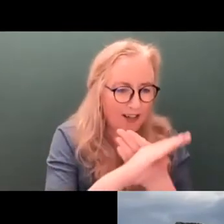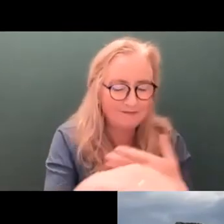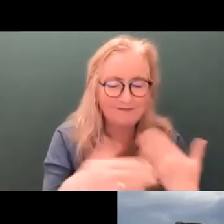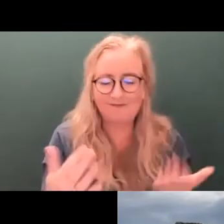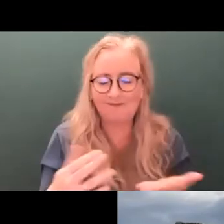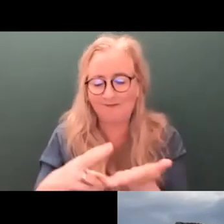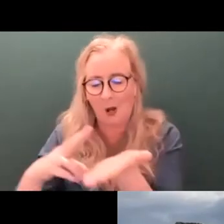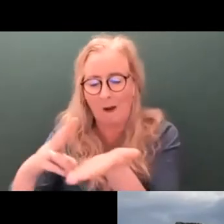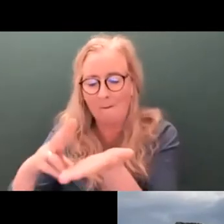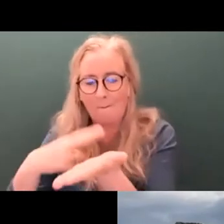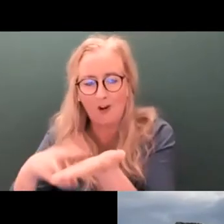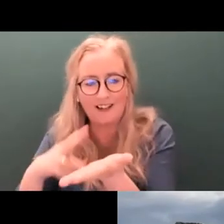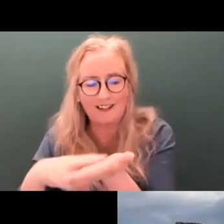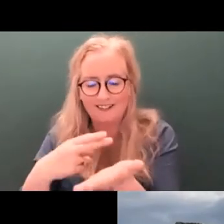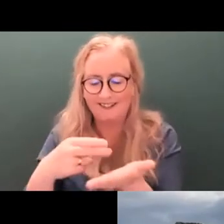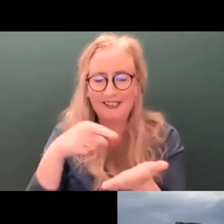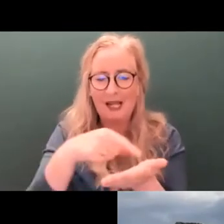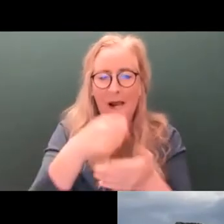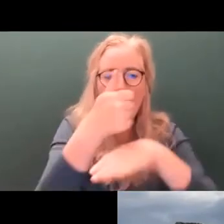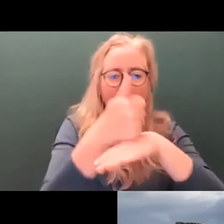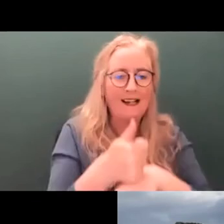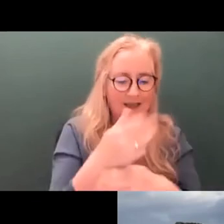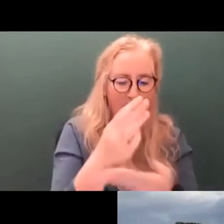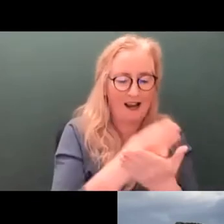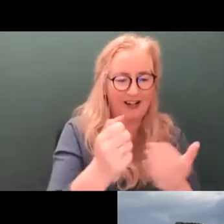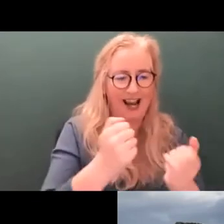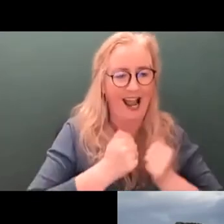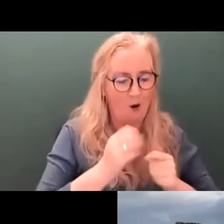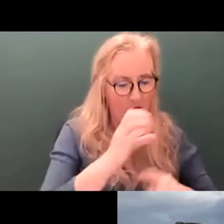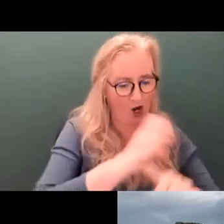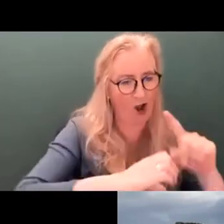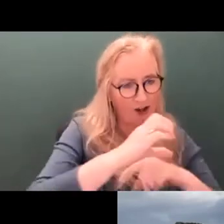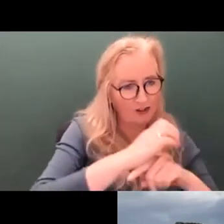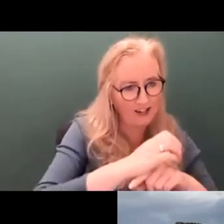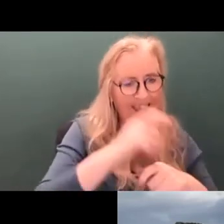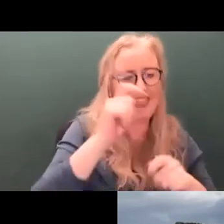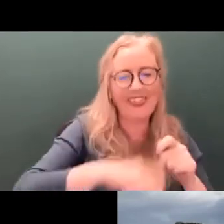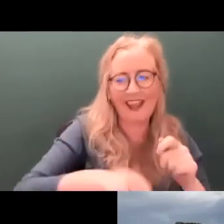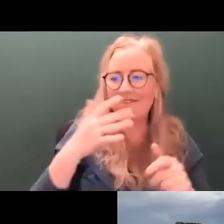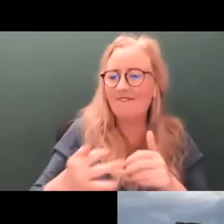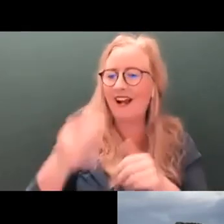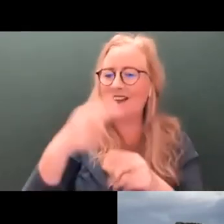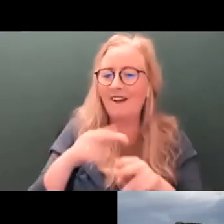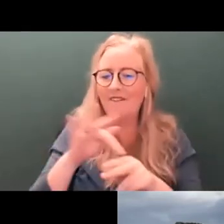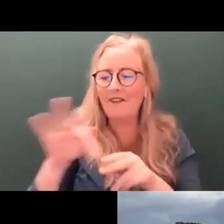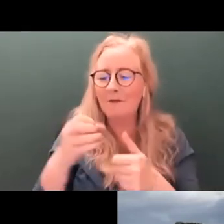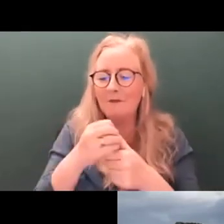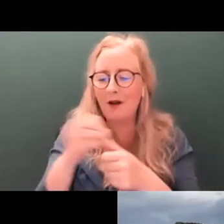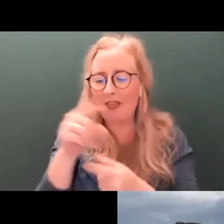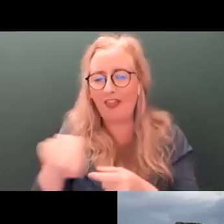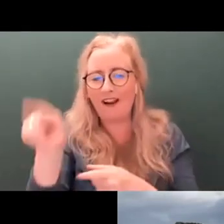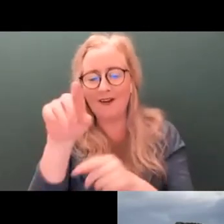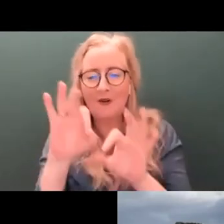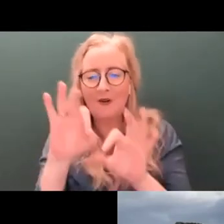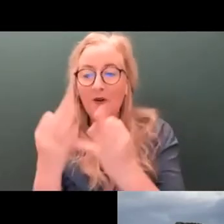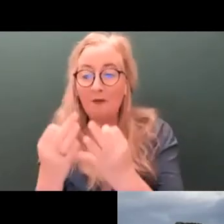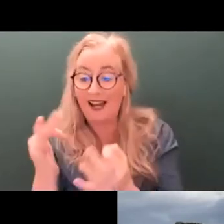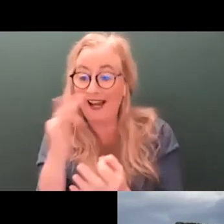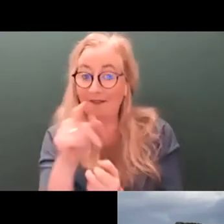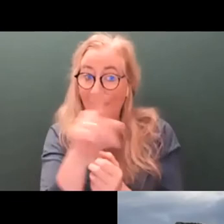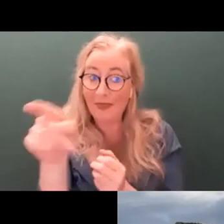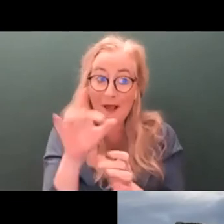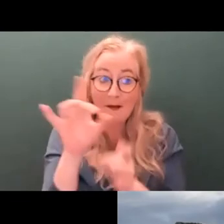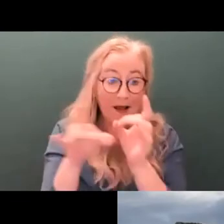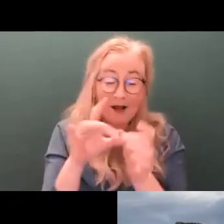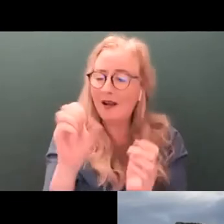basic to our culture. And then to find out what that what the other groups would do similarly, whether they they won't be making soda